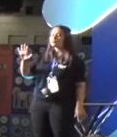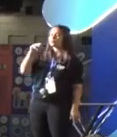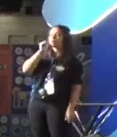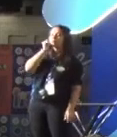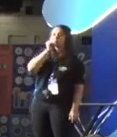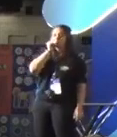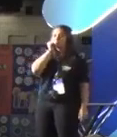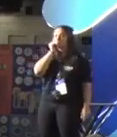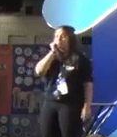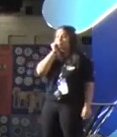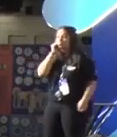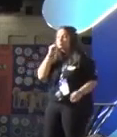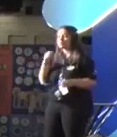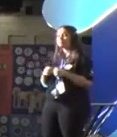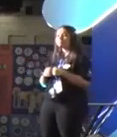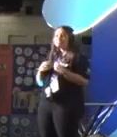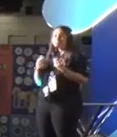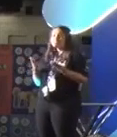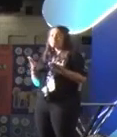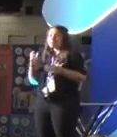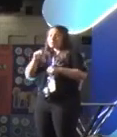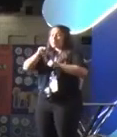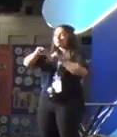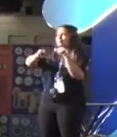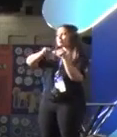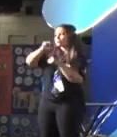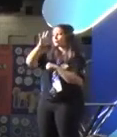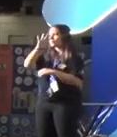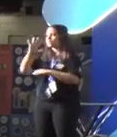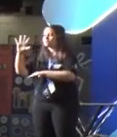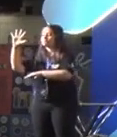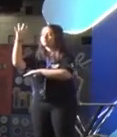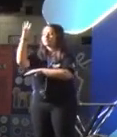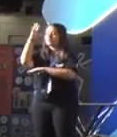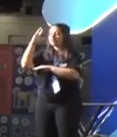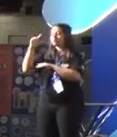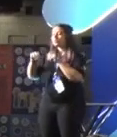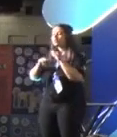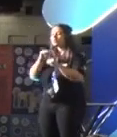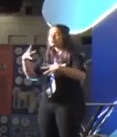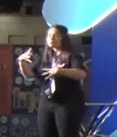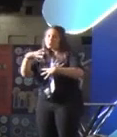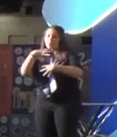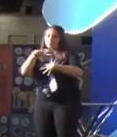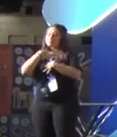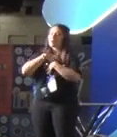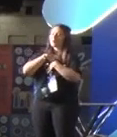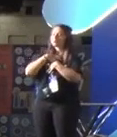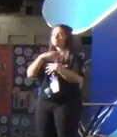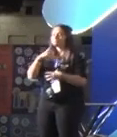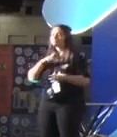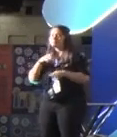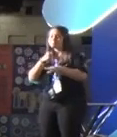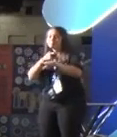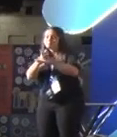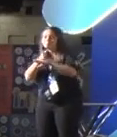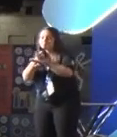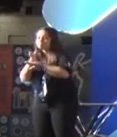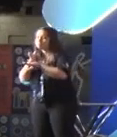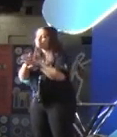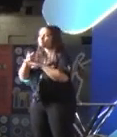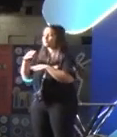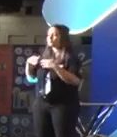climate change, talking about what is the impact on everyday impacts on people, what is the relevance, rather than going